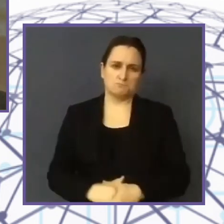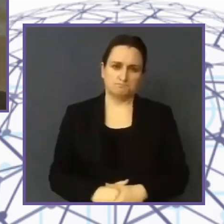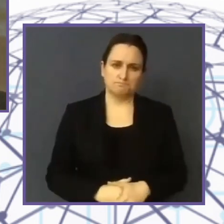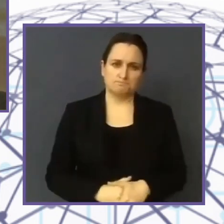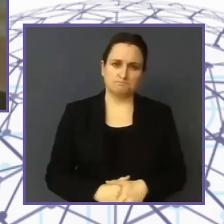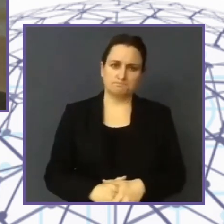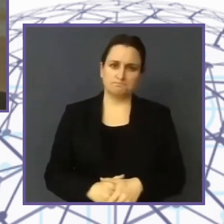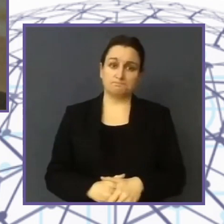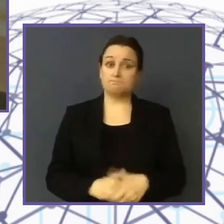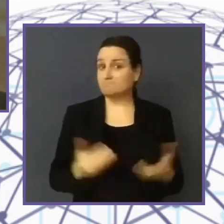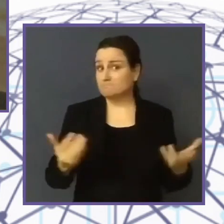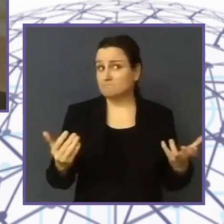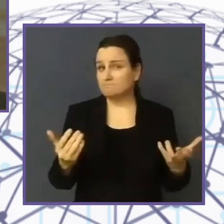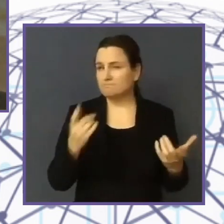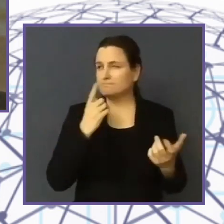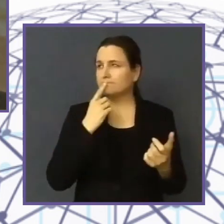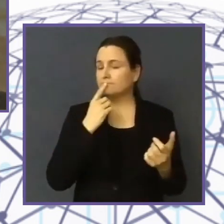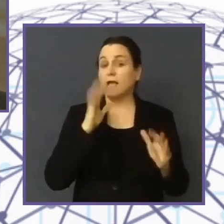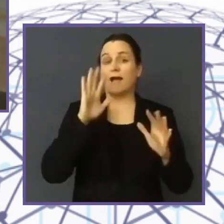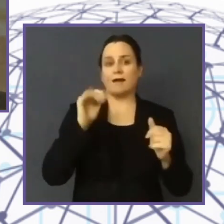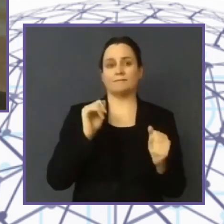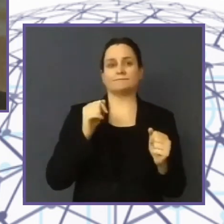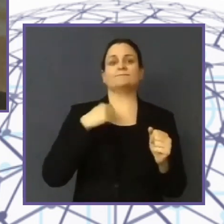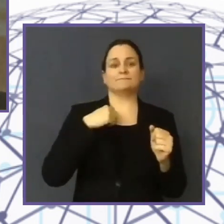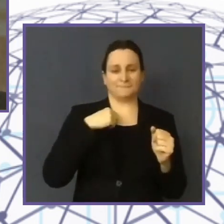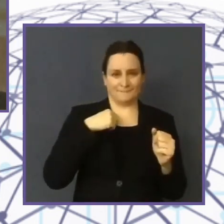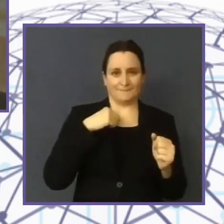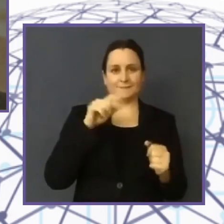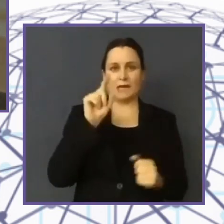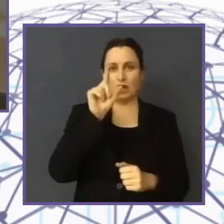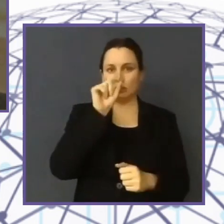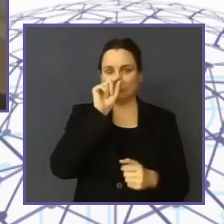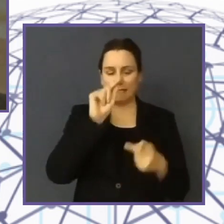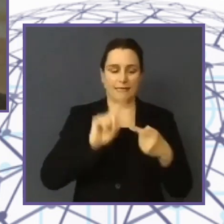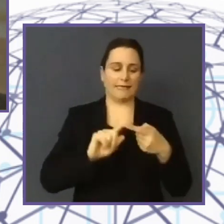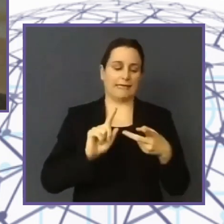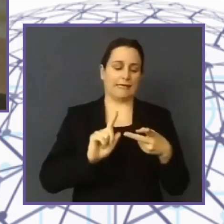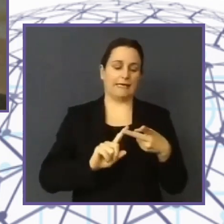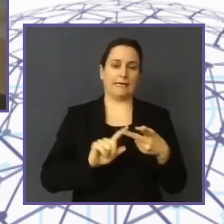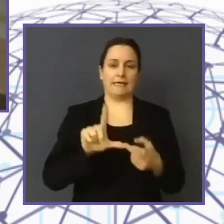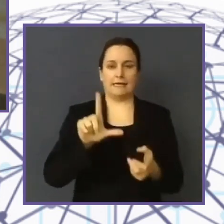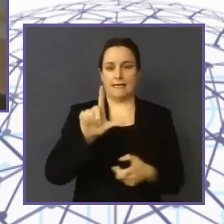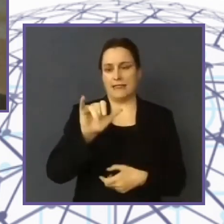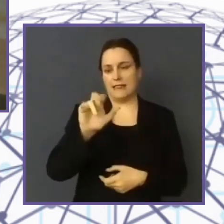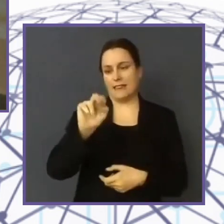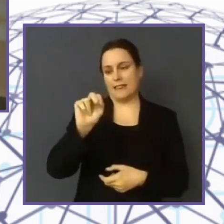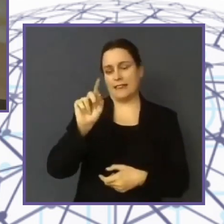Yeah, and follow us on Twitter, on LinkedIn, Facebook, all over.